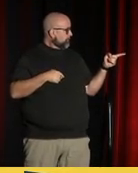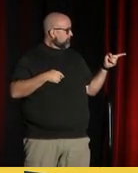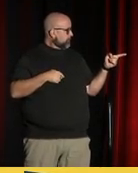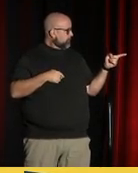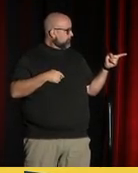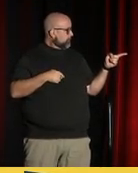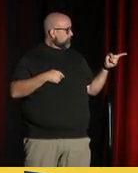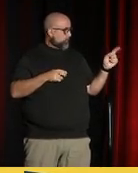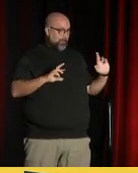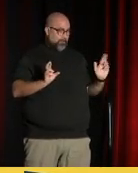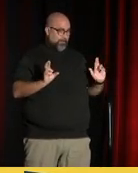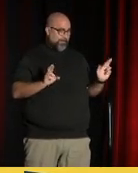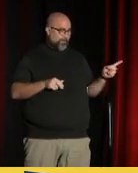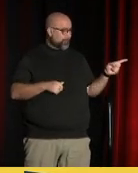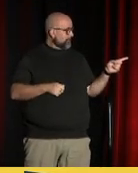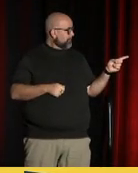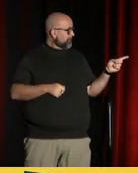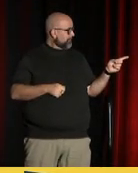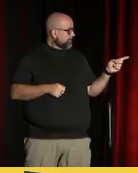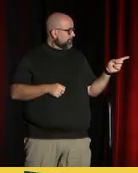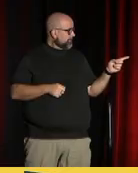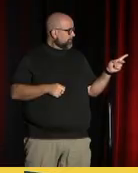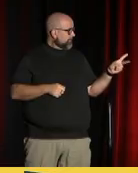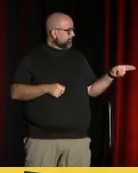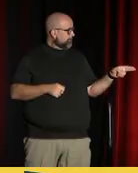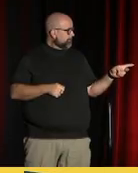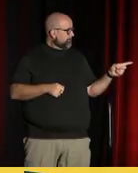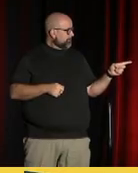Get those scissors ready. Give it a good cut.